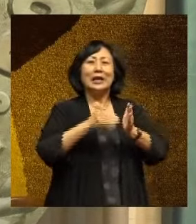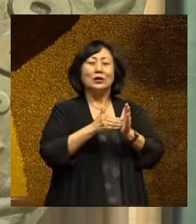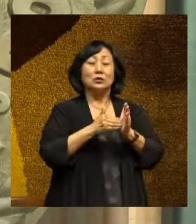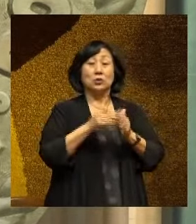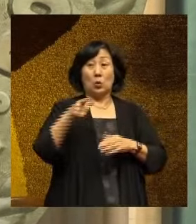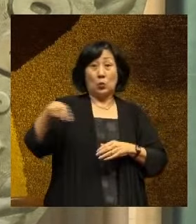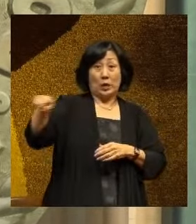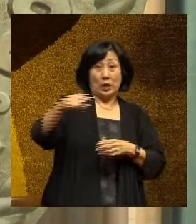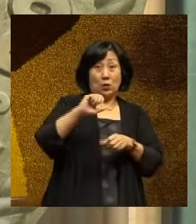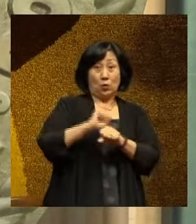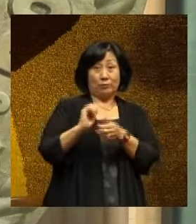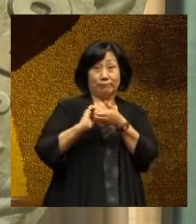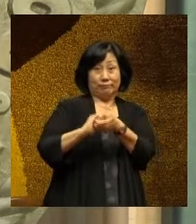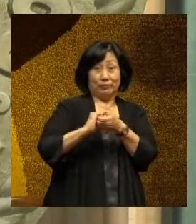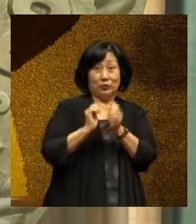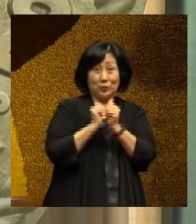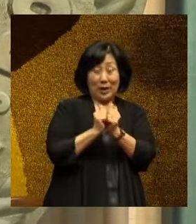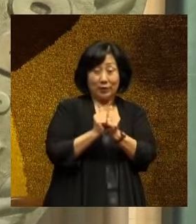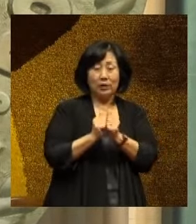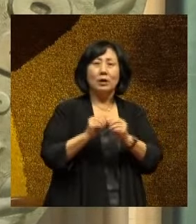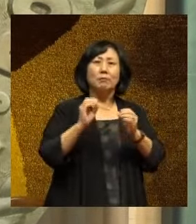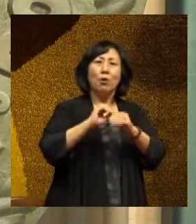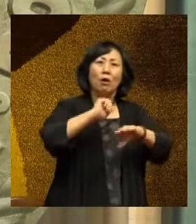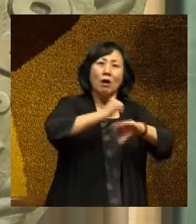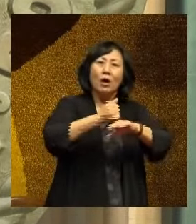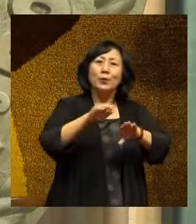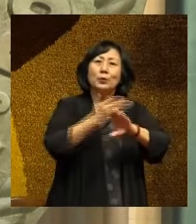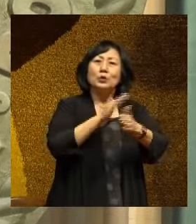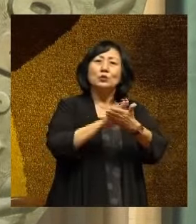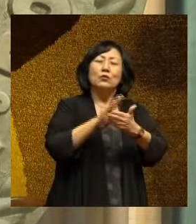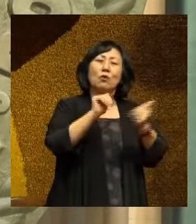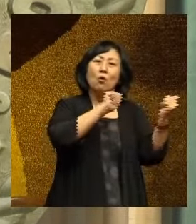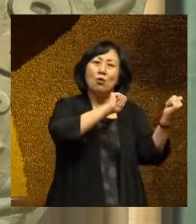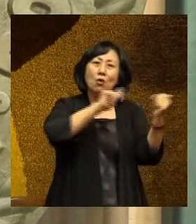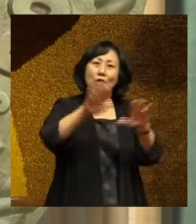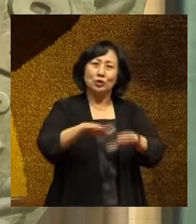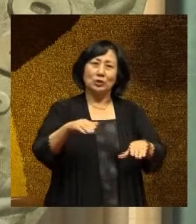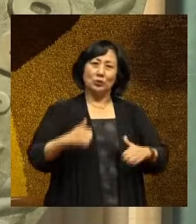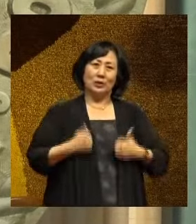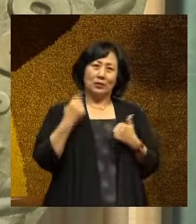to provide preschools for every child in Hawaii.